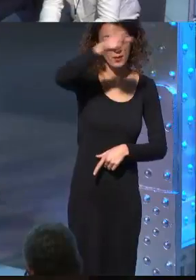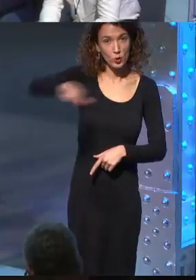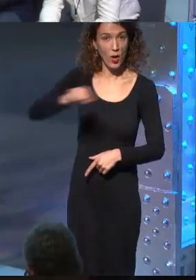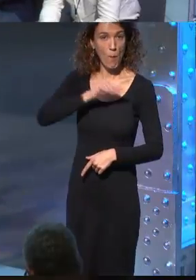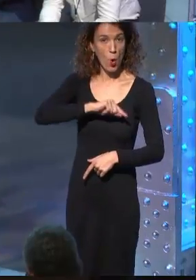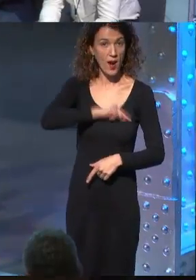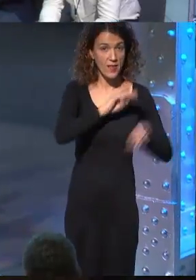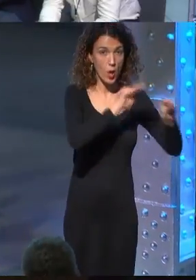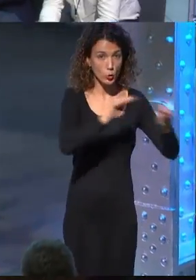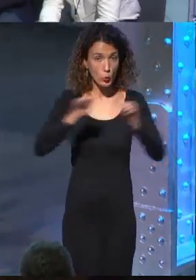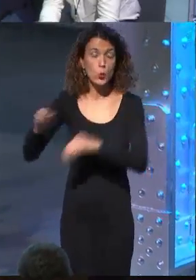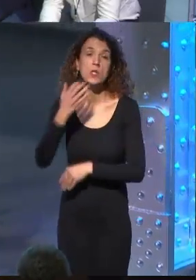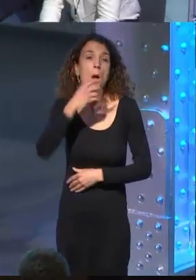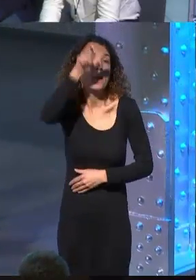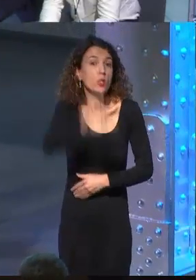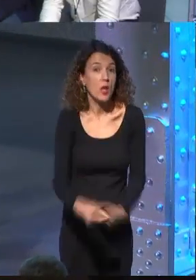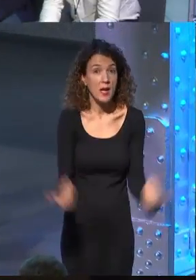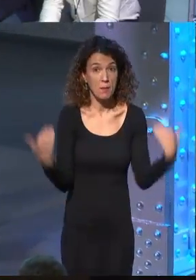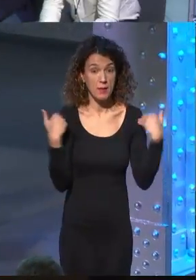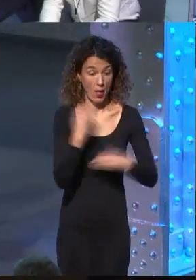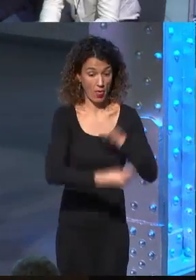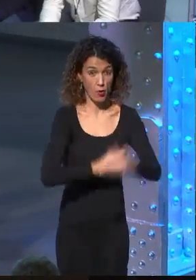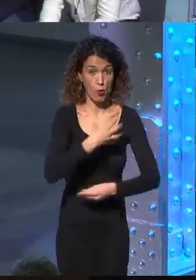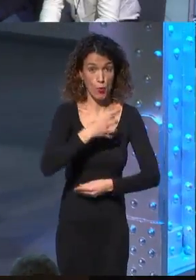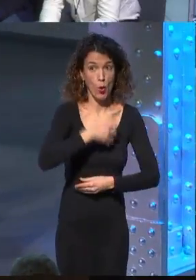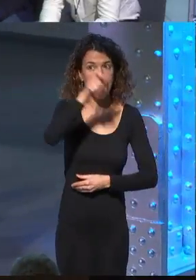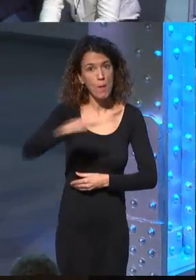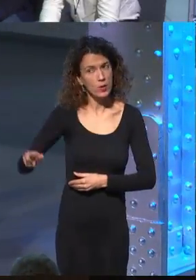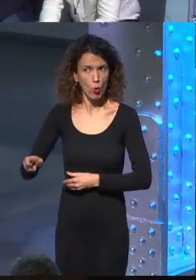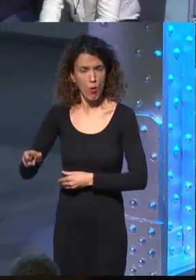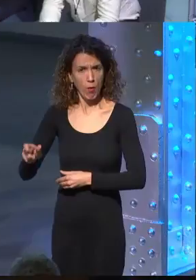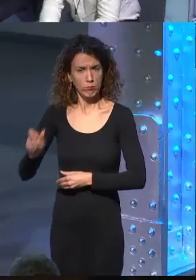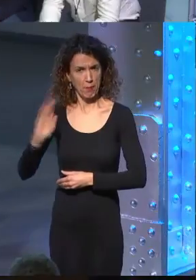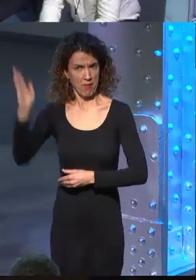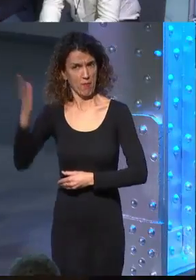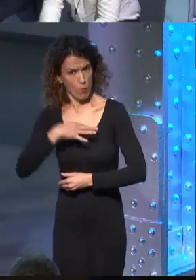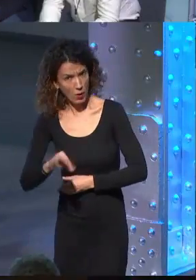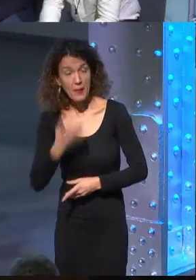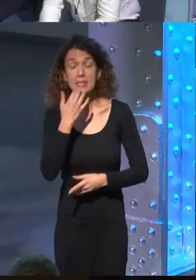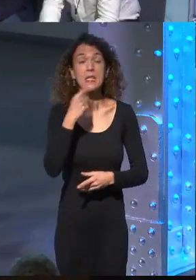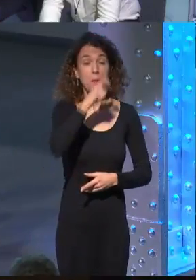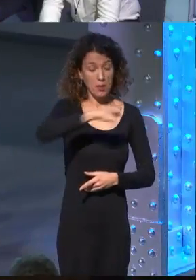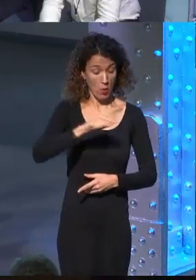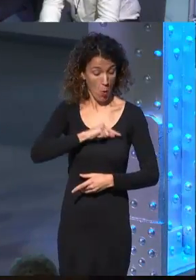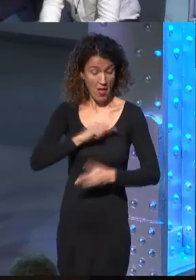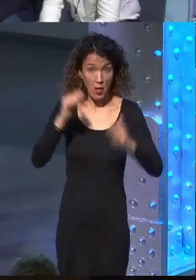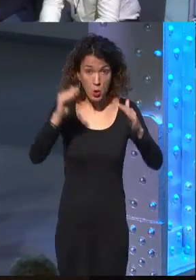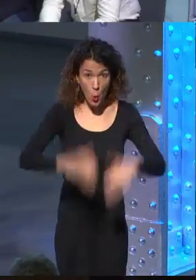depends on the moral of the person. Because if it's a responsible person, he will say, well, I'm not going to do this because I